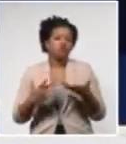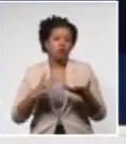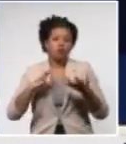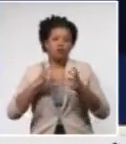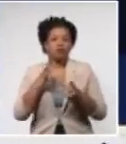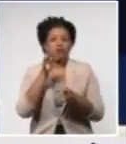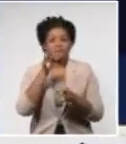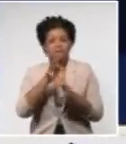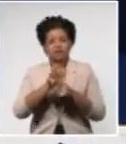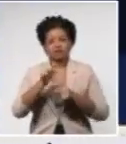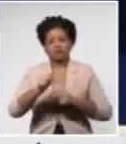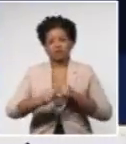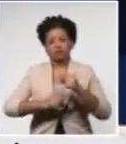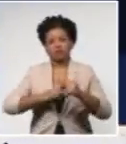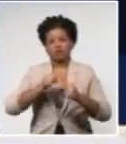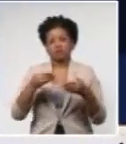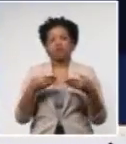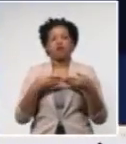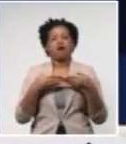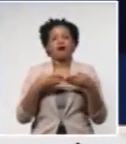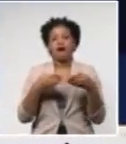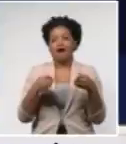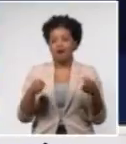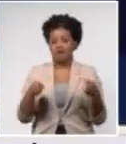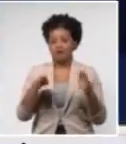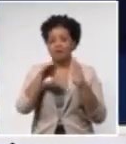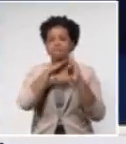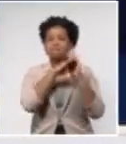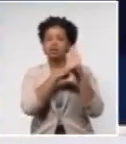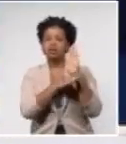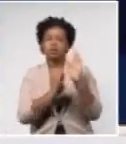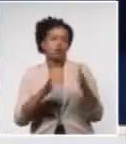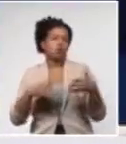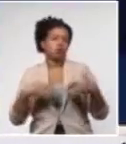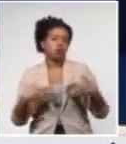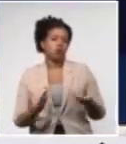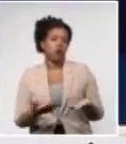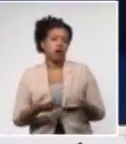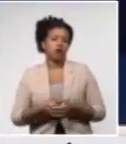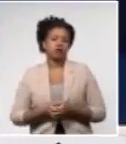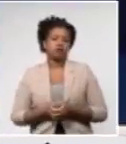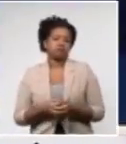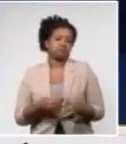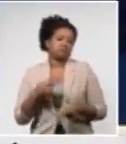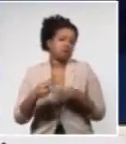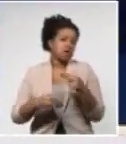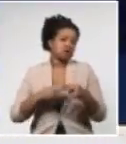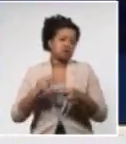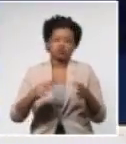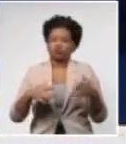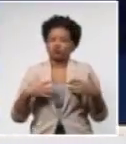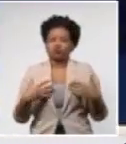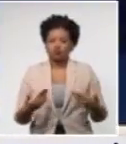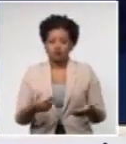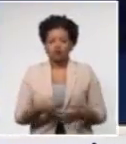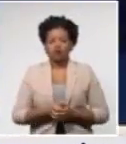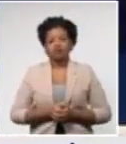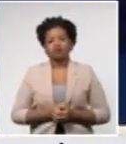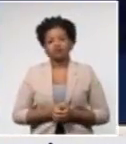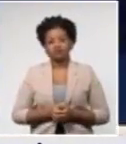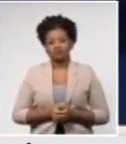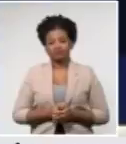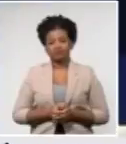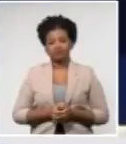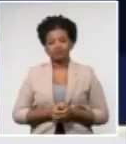measures have been thoroughly explained. And these are the provinces that are going to